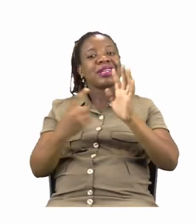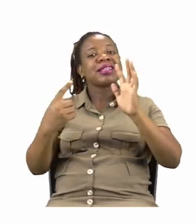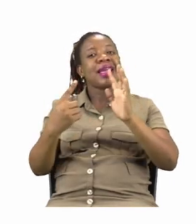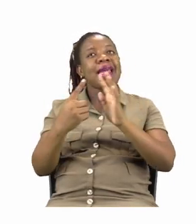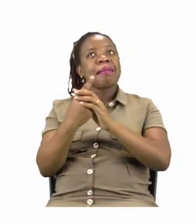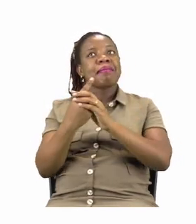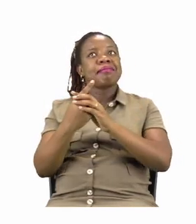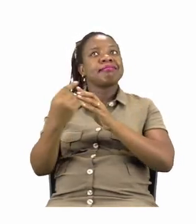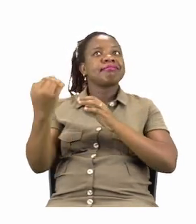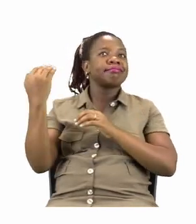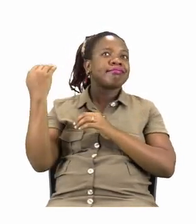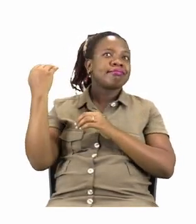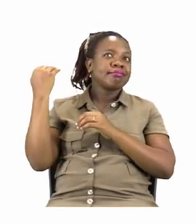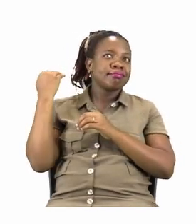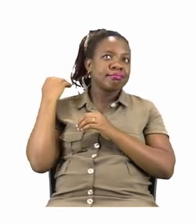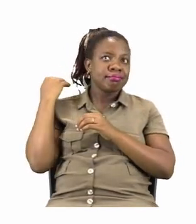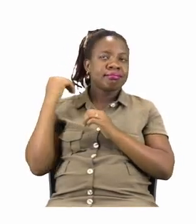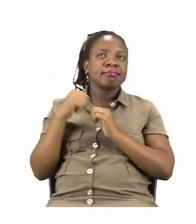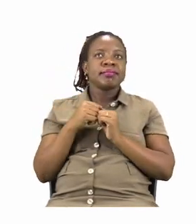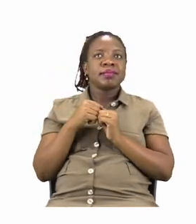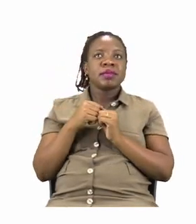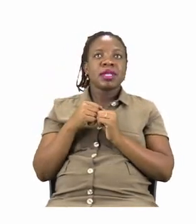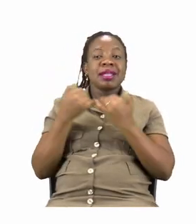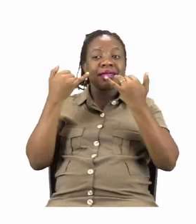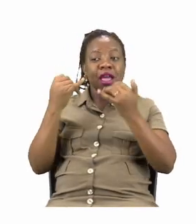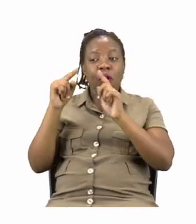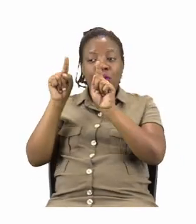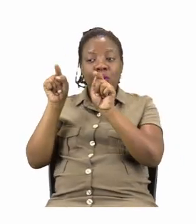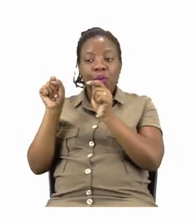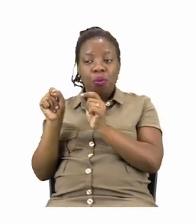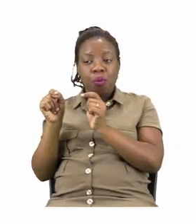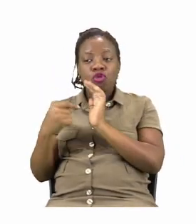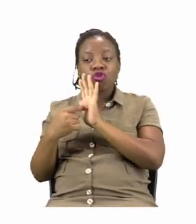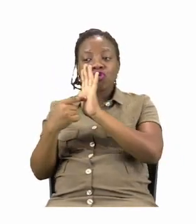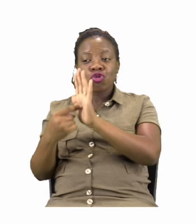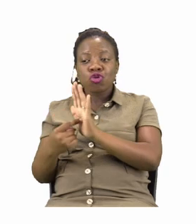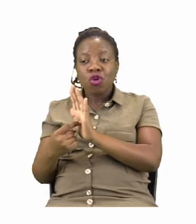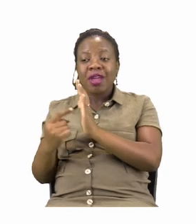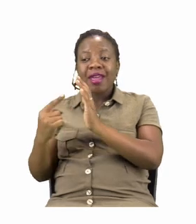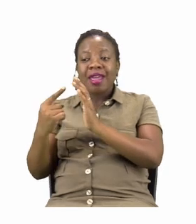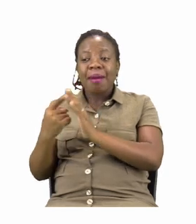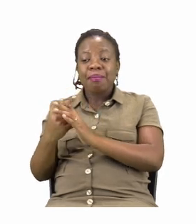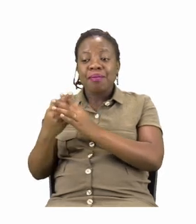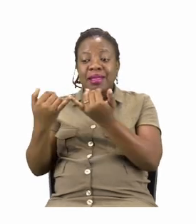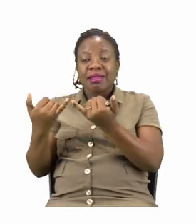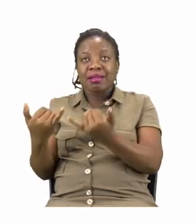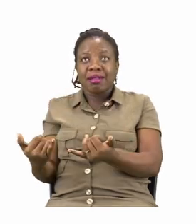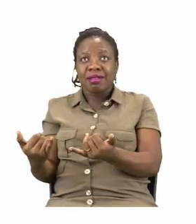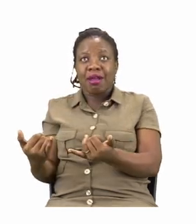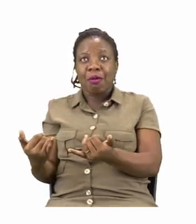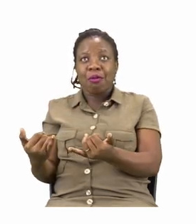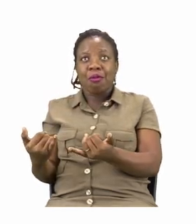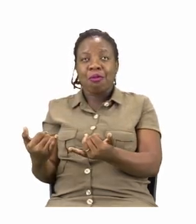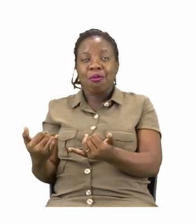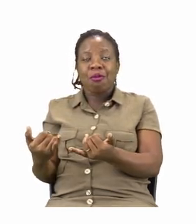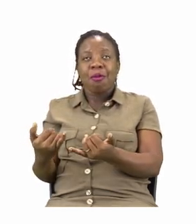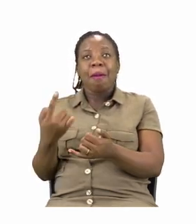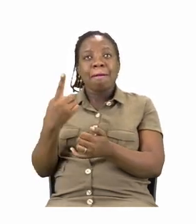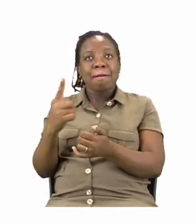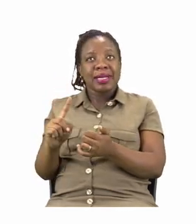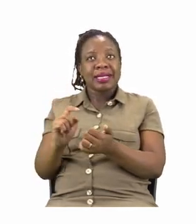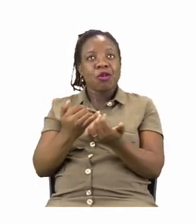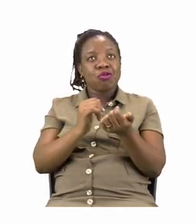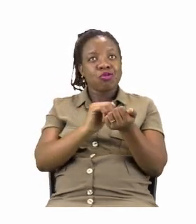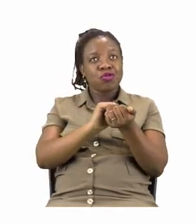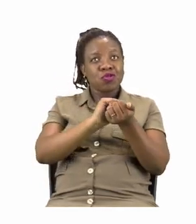in its present tense that you have to change to the past tense to fill in the blank